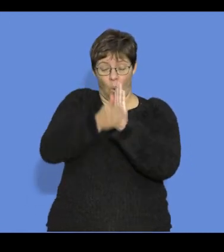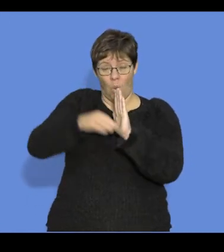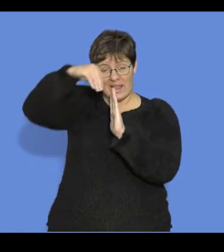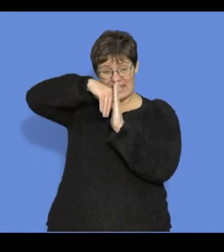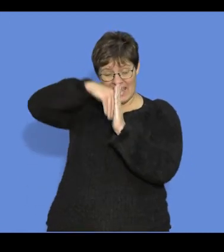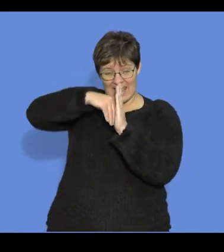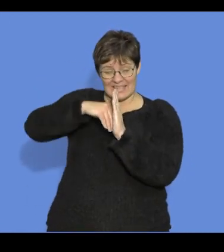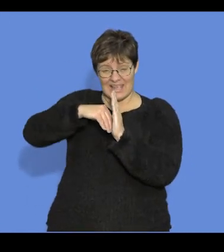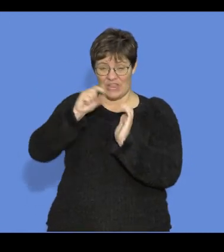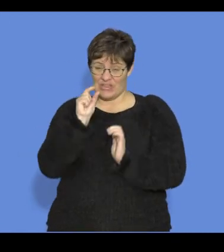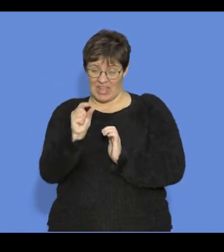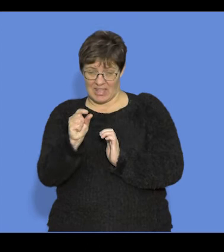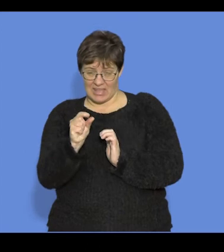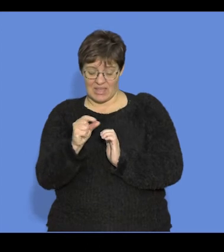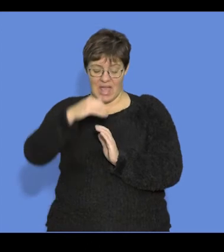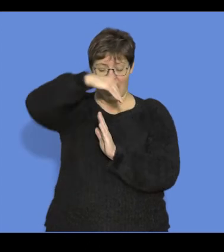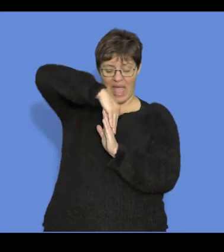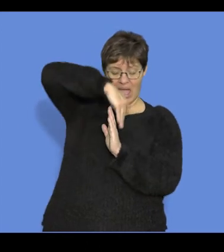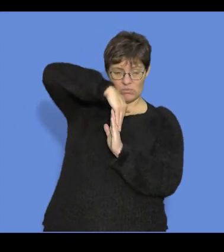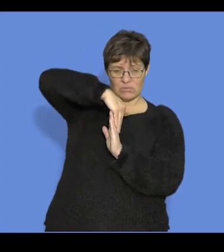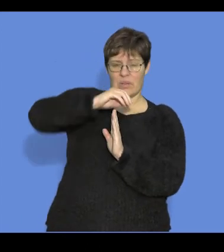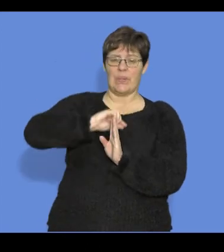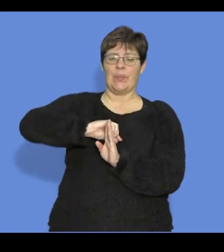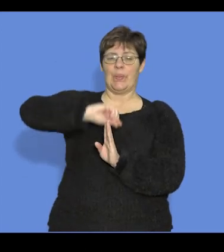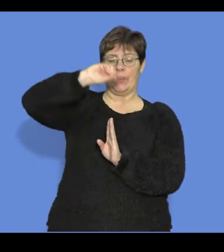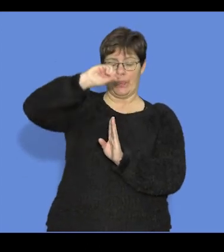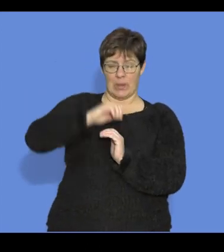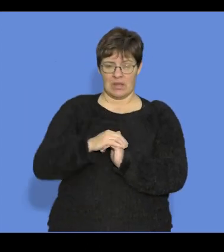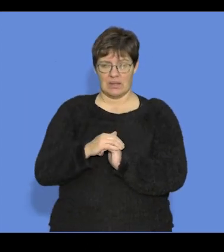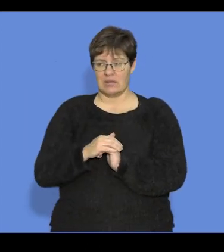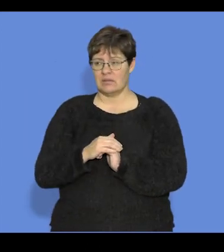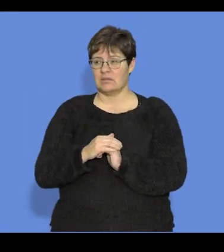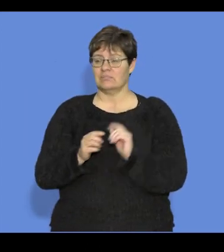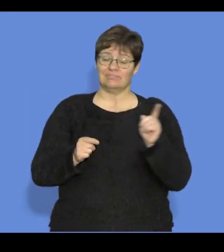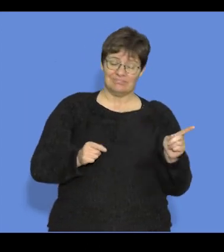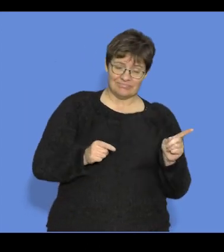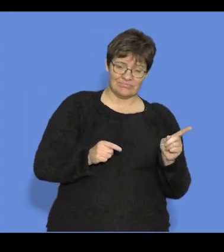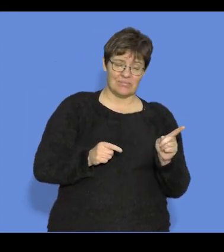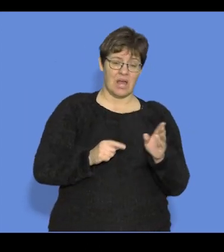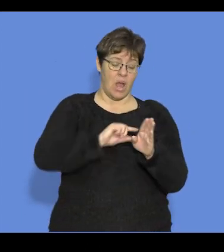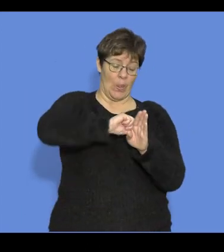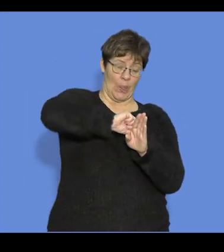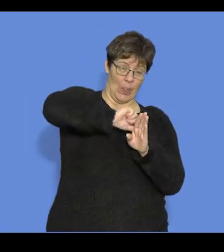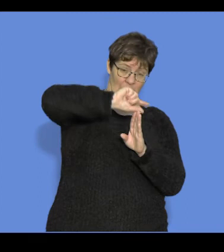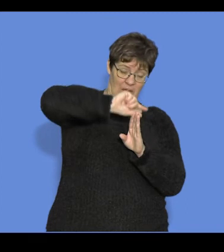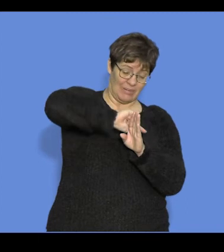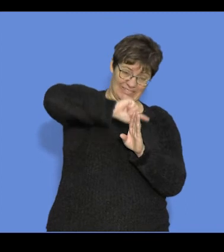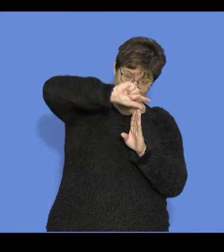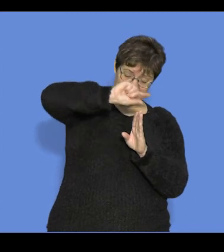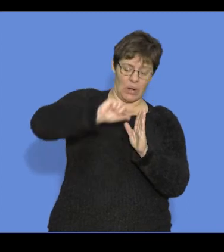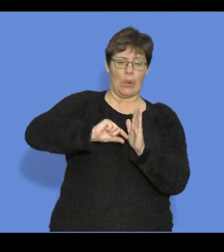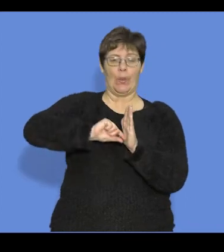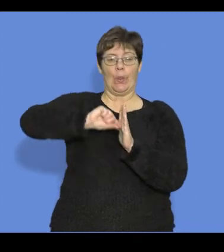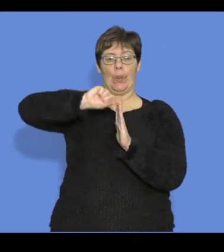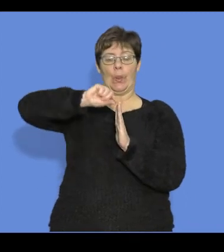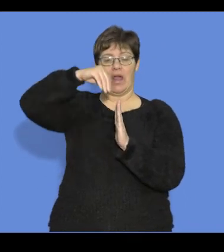thin outer walls. These have got thicker outer walls and thin inner